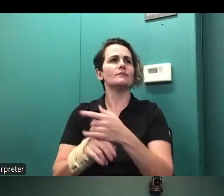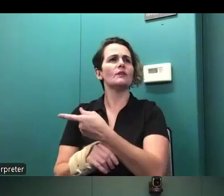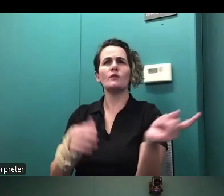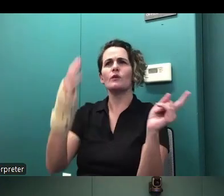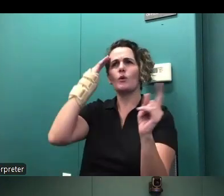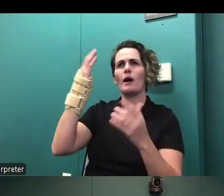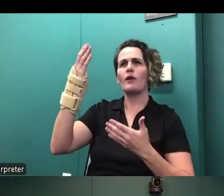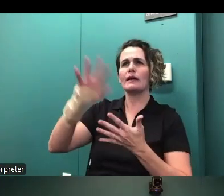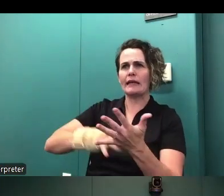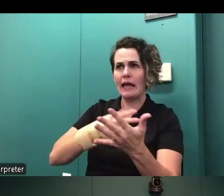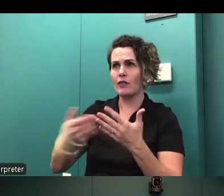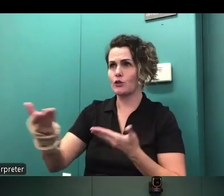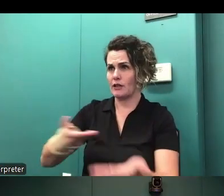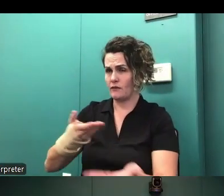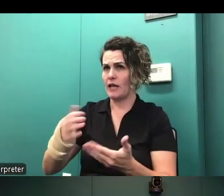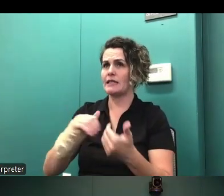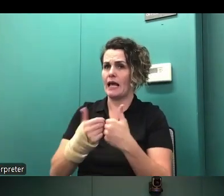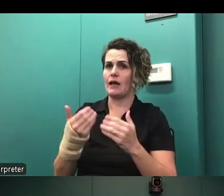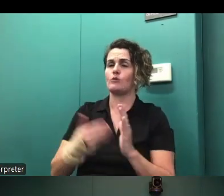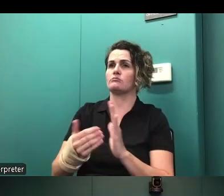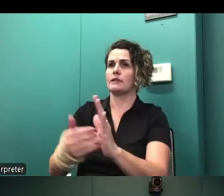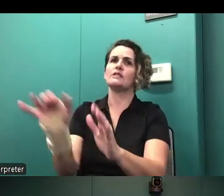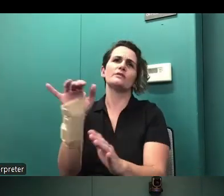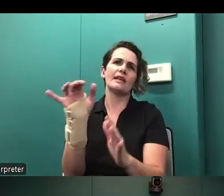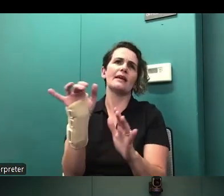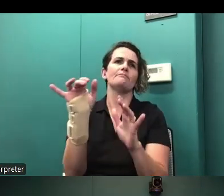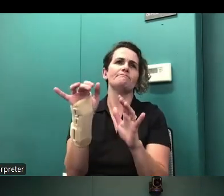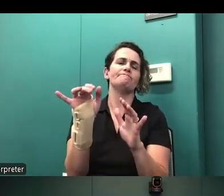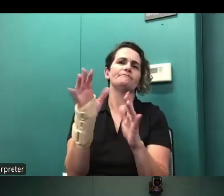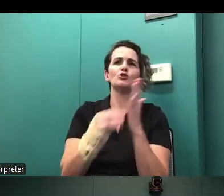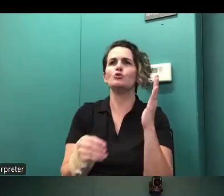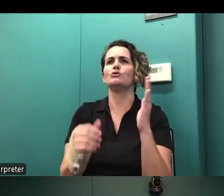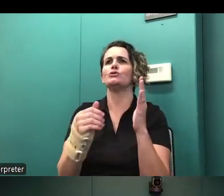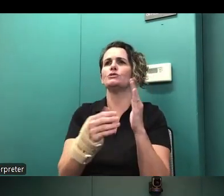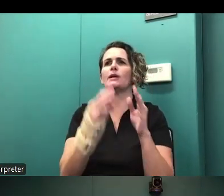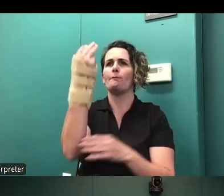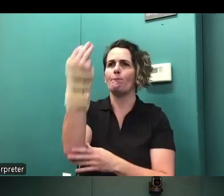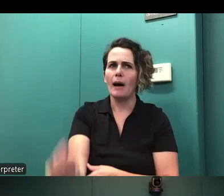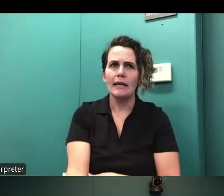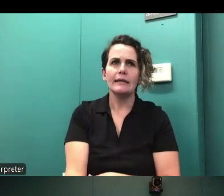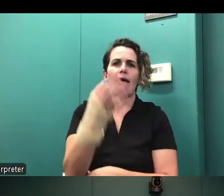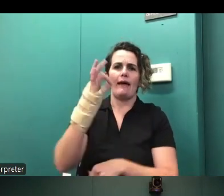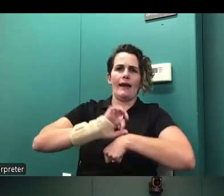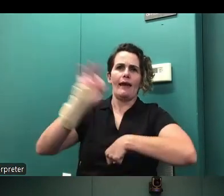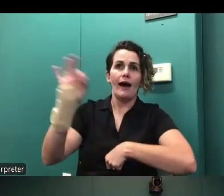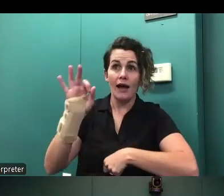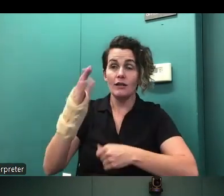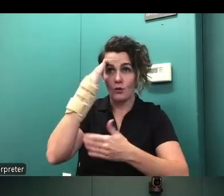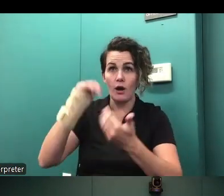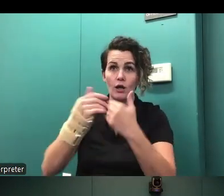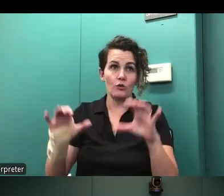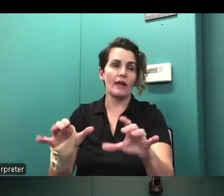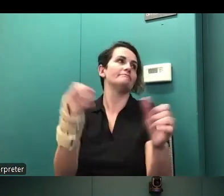calendar invites and how to repeat them? Like if you see the same student Yeah, on Mondays at 9 o'clock, yeah. do you all know how to do that? I've done Okay.